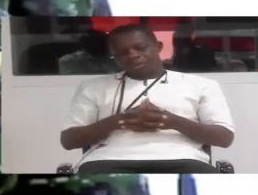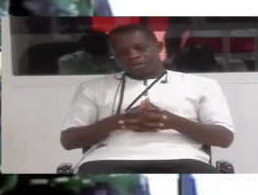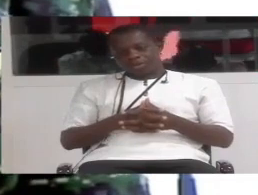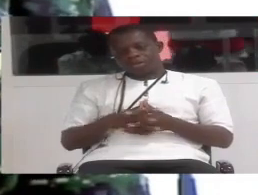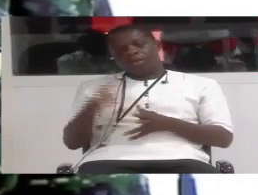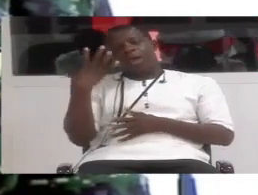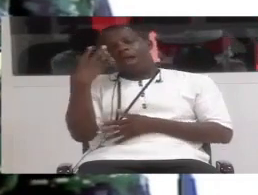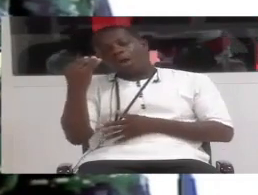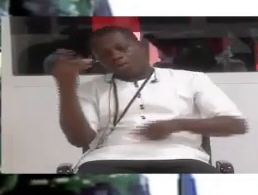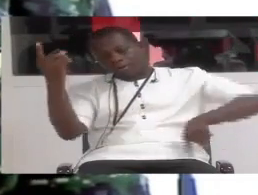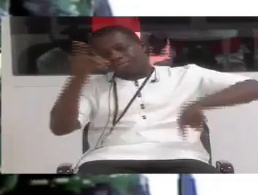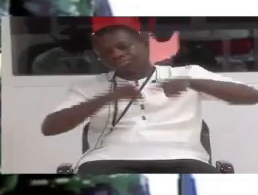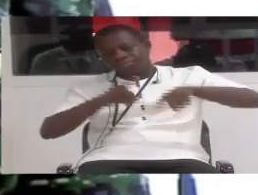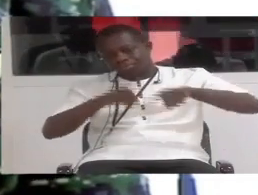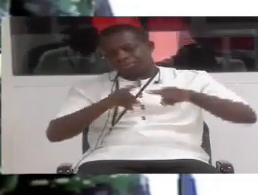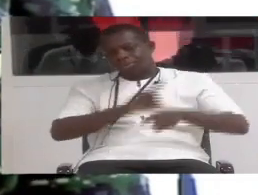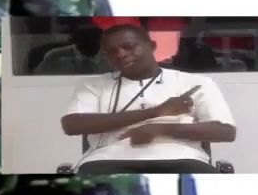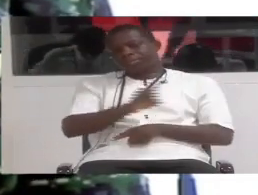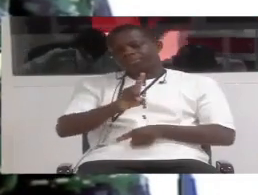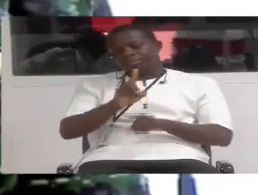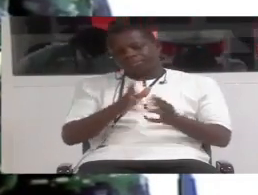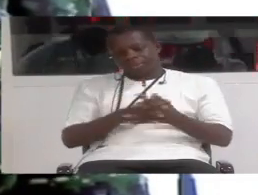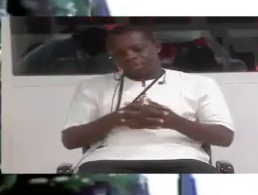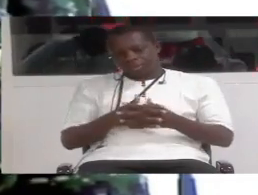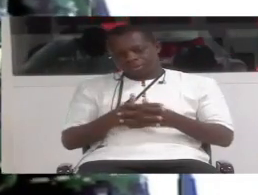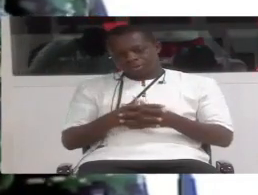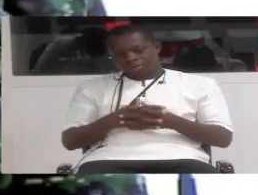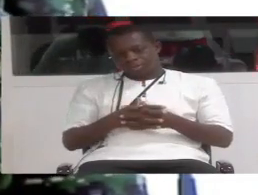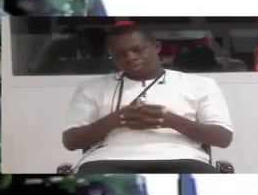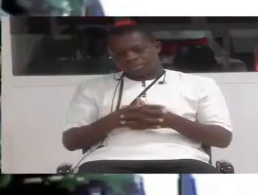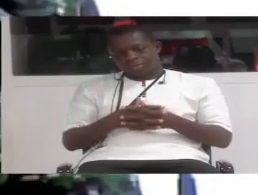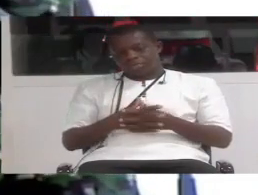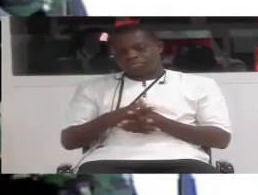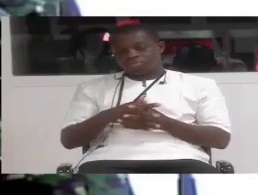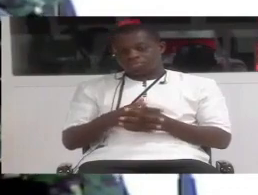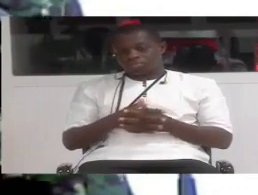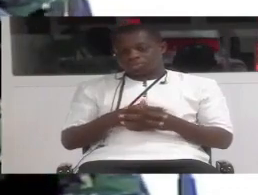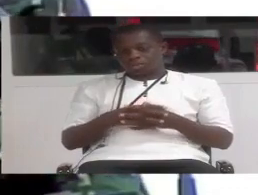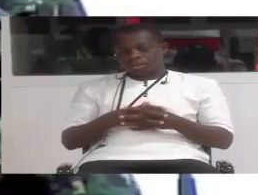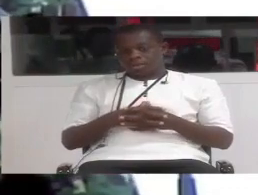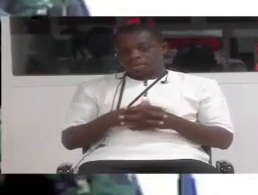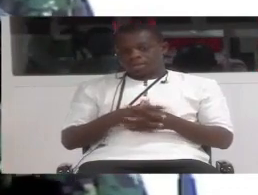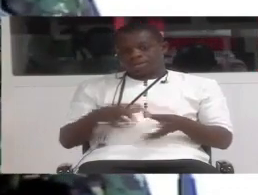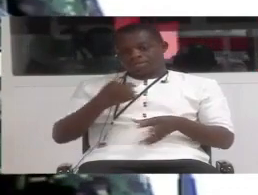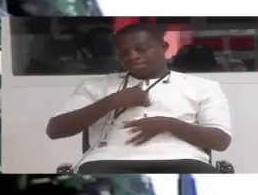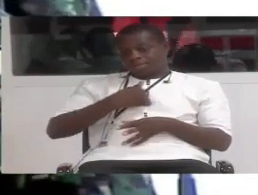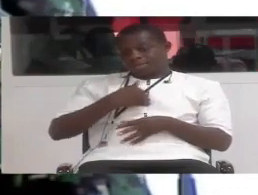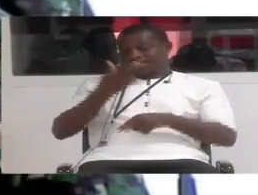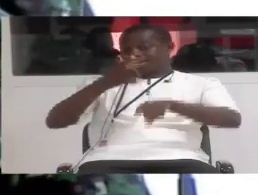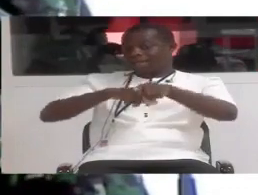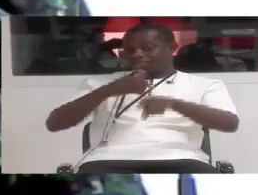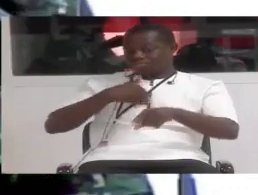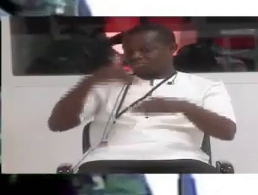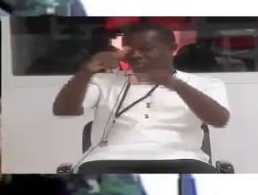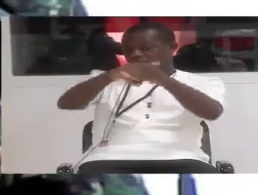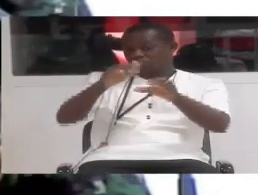How were they beaten? Naka ngeen dooré gay? Man nak time bobu duguma ci bir nak office